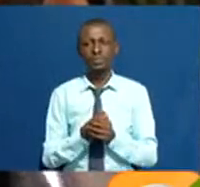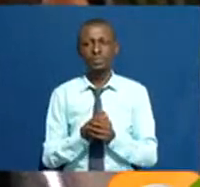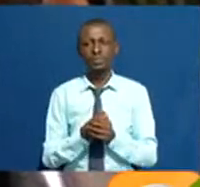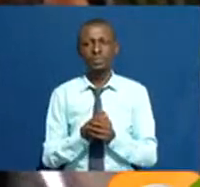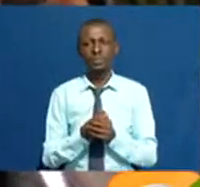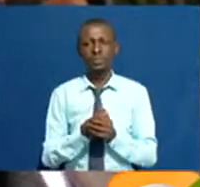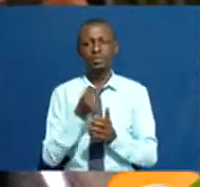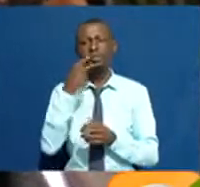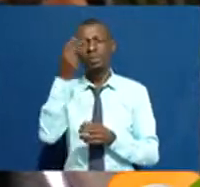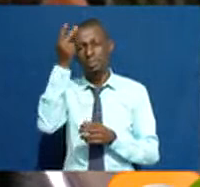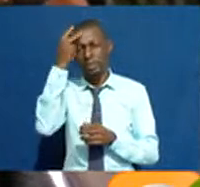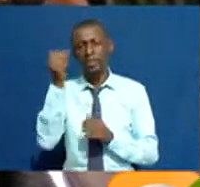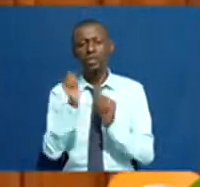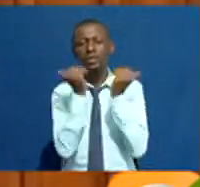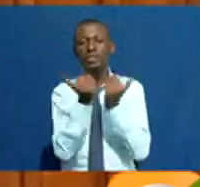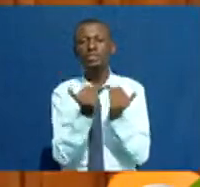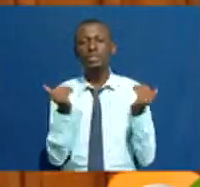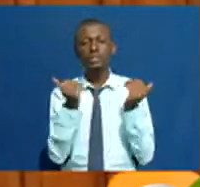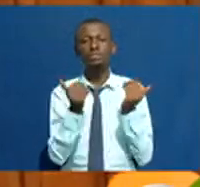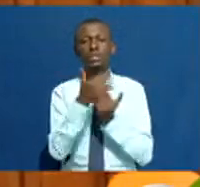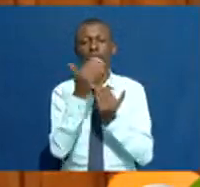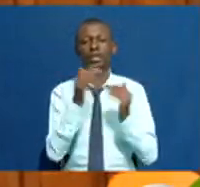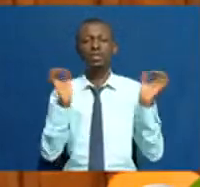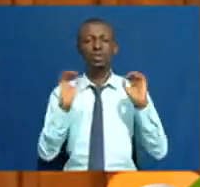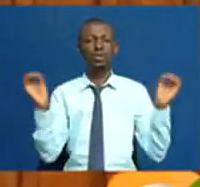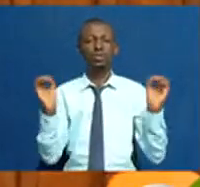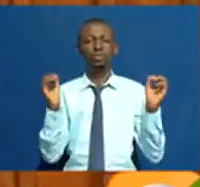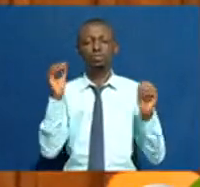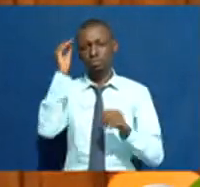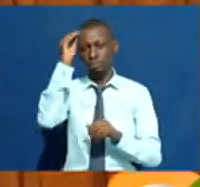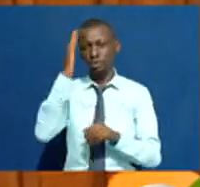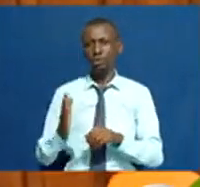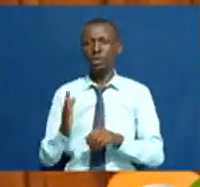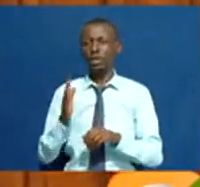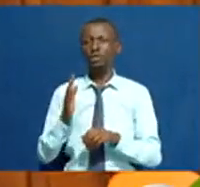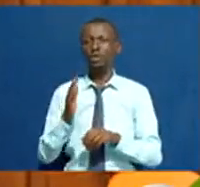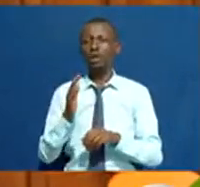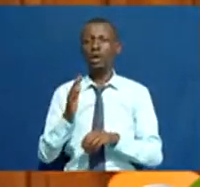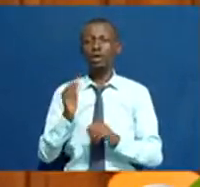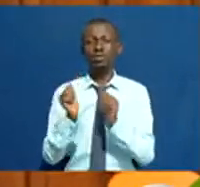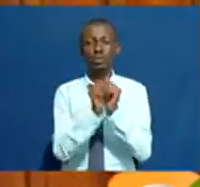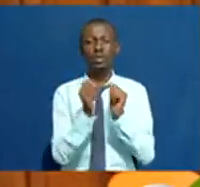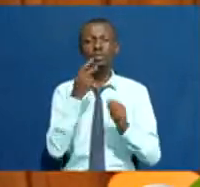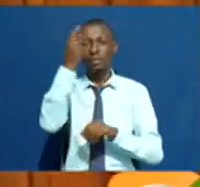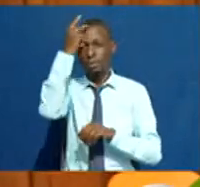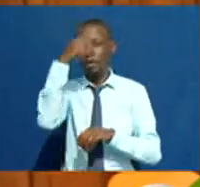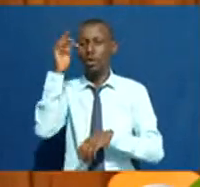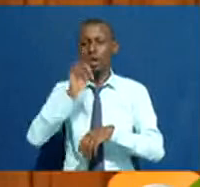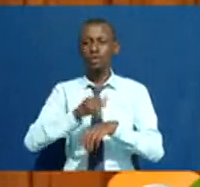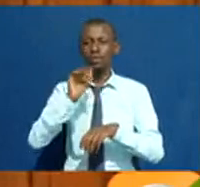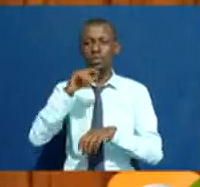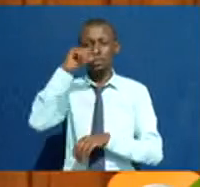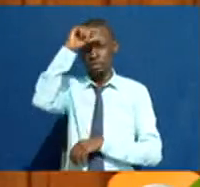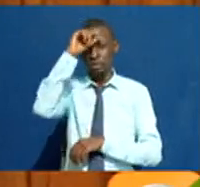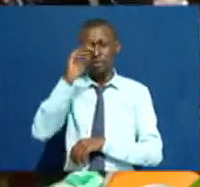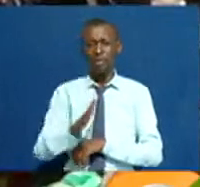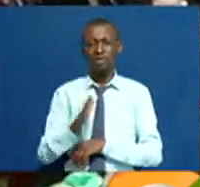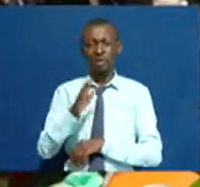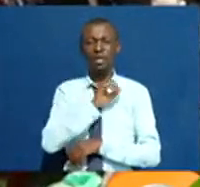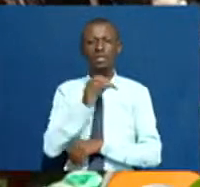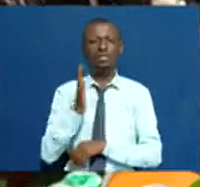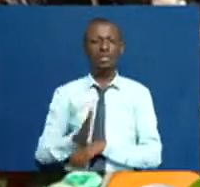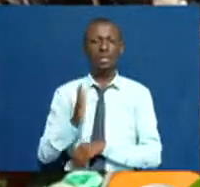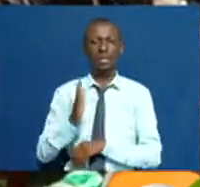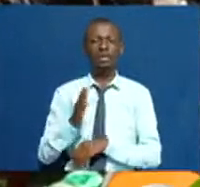wasasi inatembea na watoto. The affected students and parents say arresting Uasin Gishu Senator Jackson Mandago and two others last week